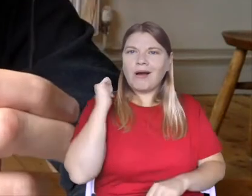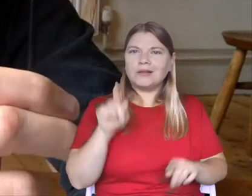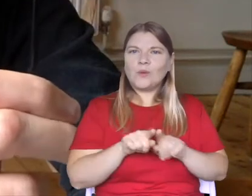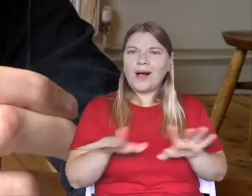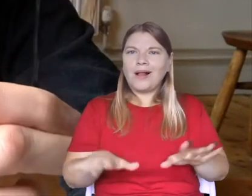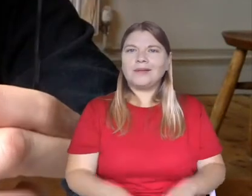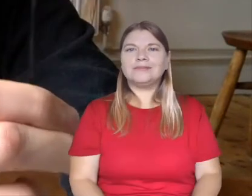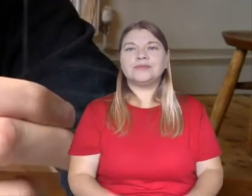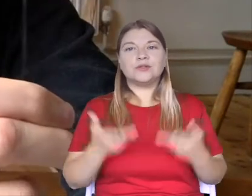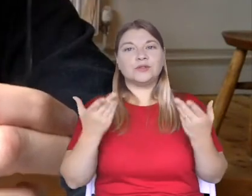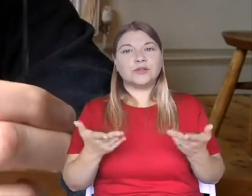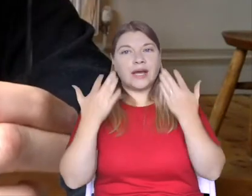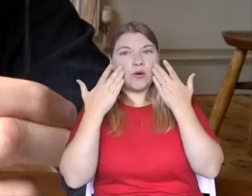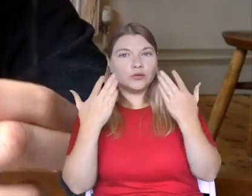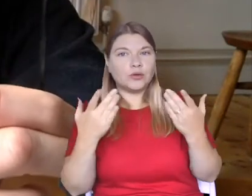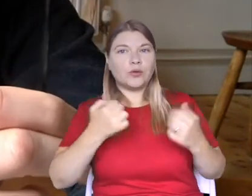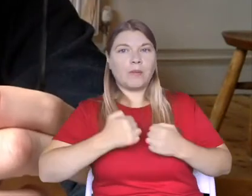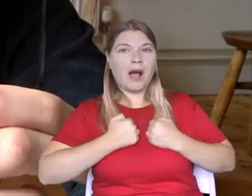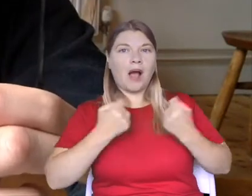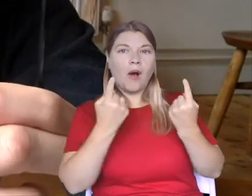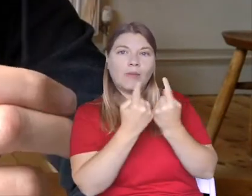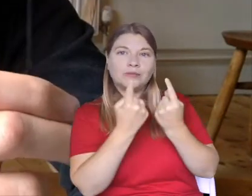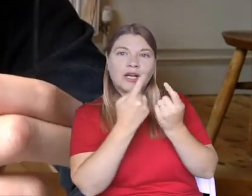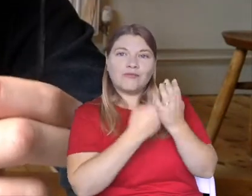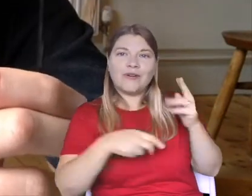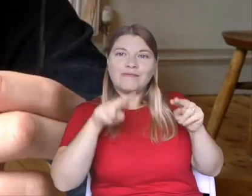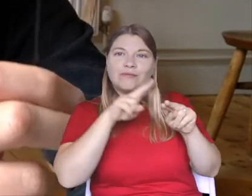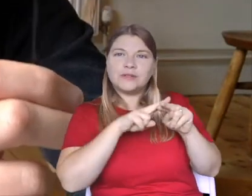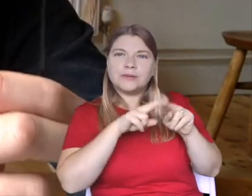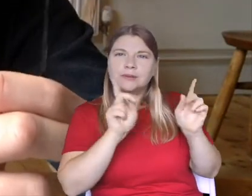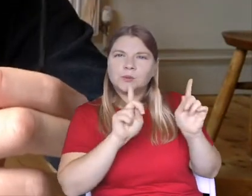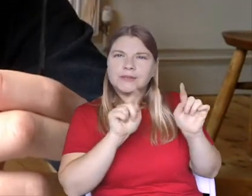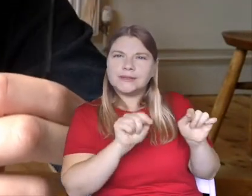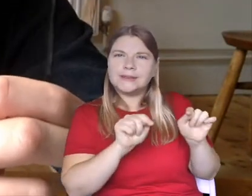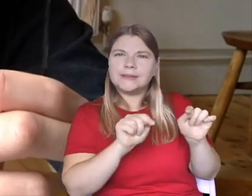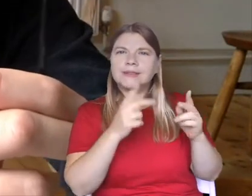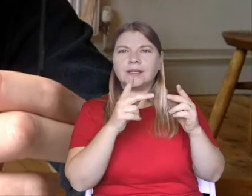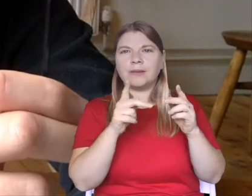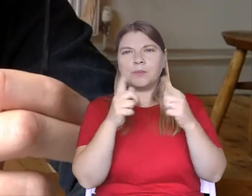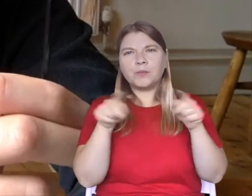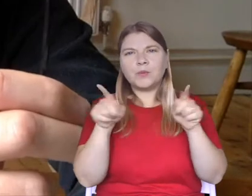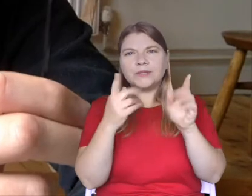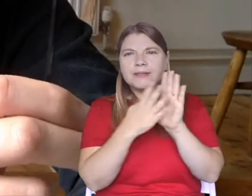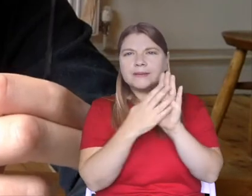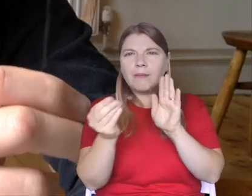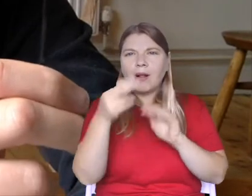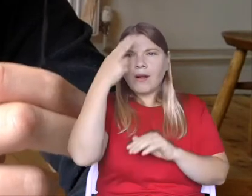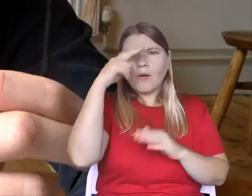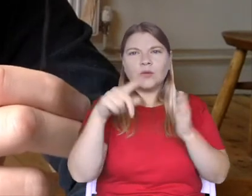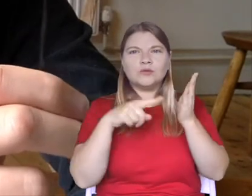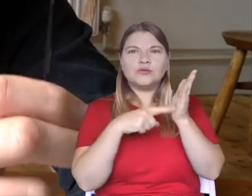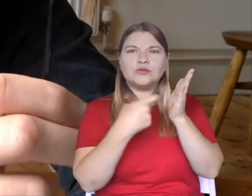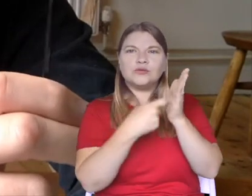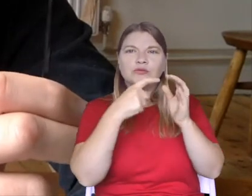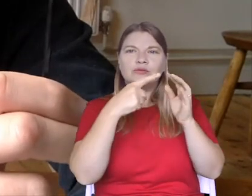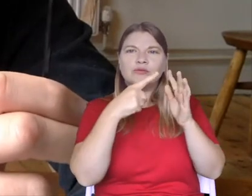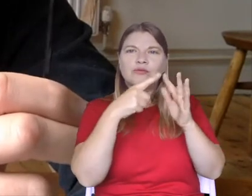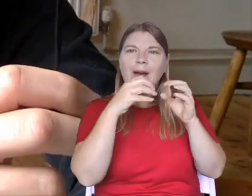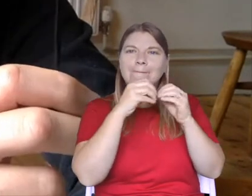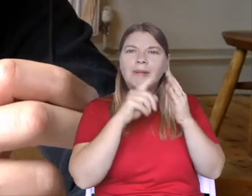I'm introducing to you my object of reference. It's this music symbol called a treble clef on a